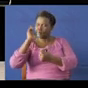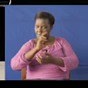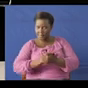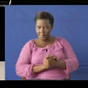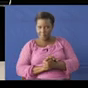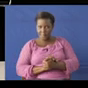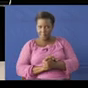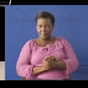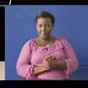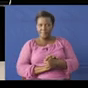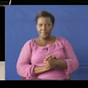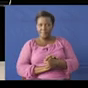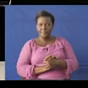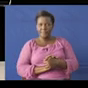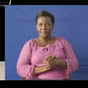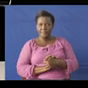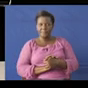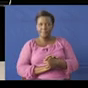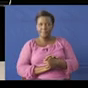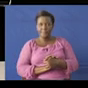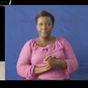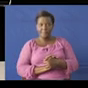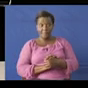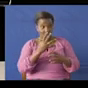by external substances.